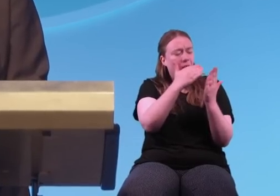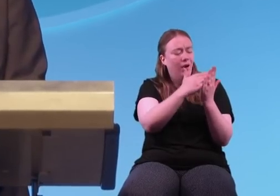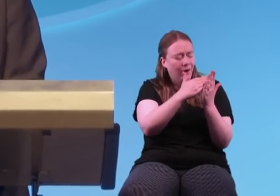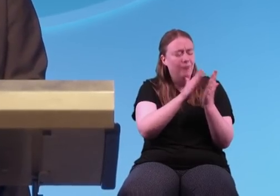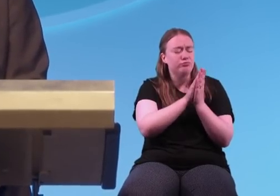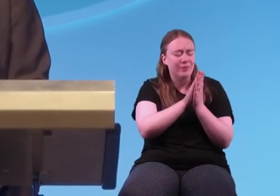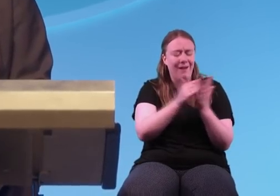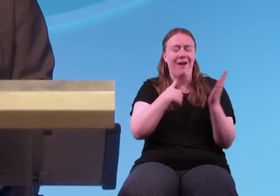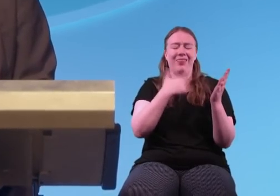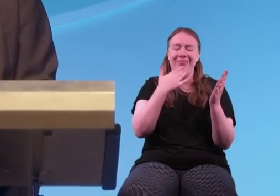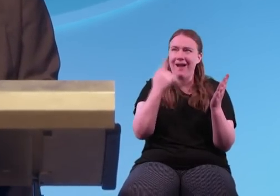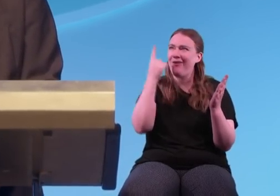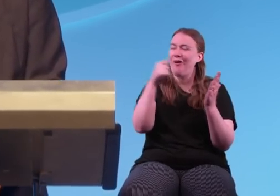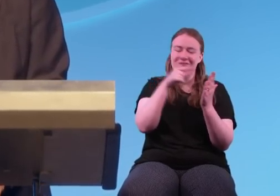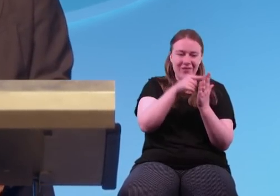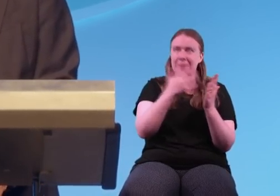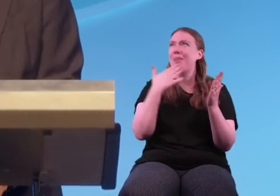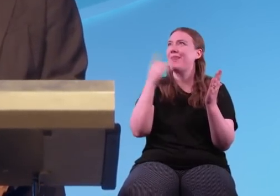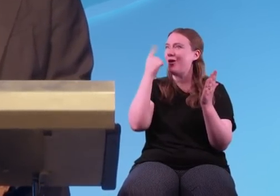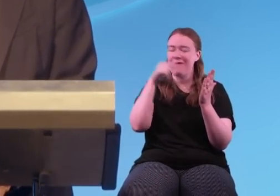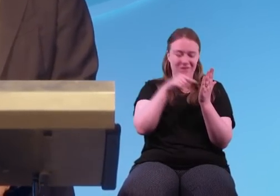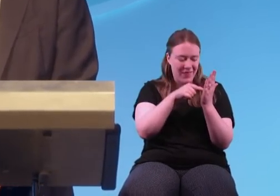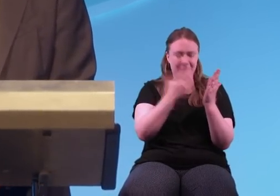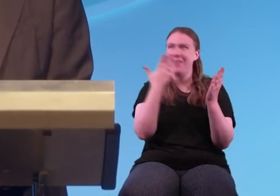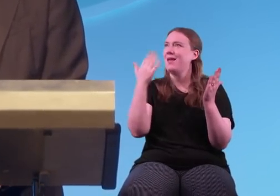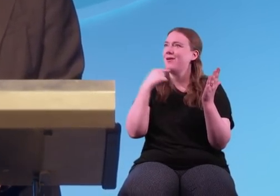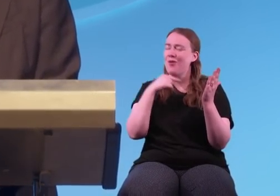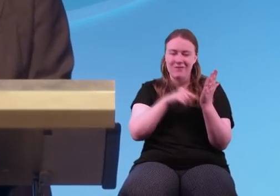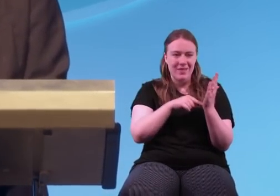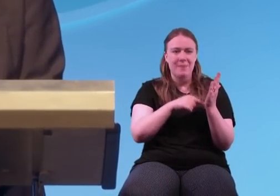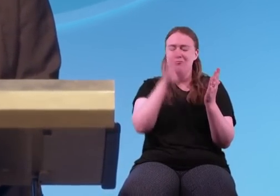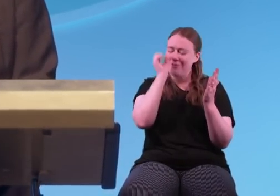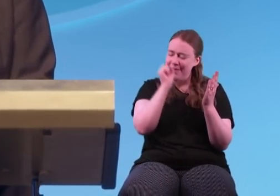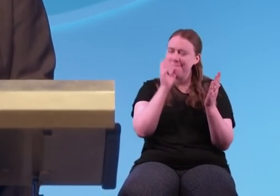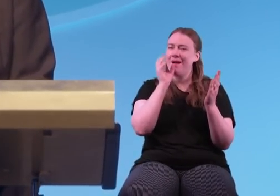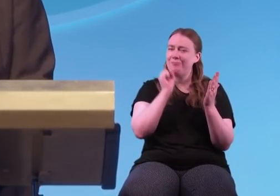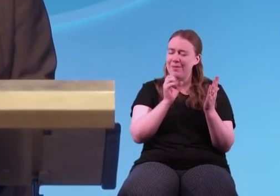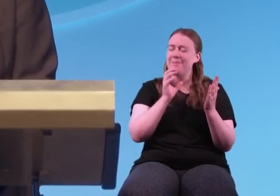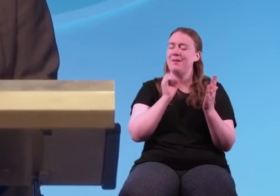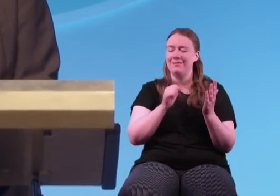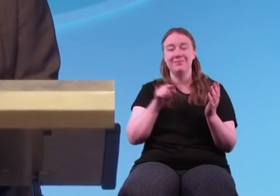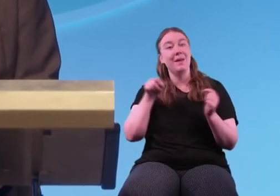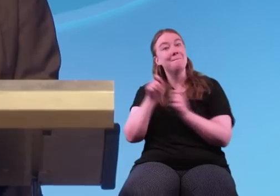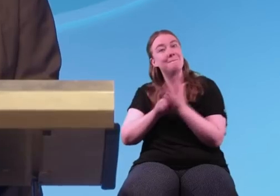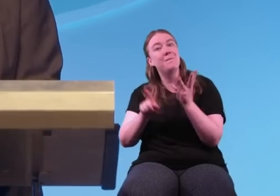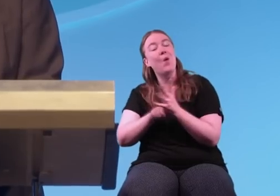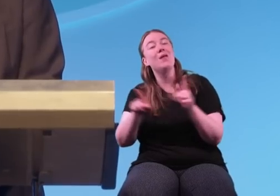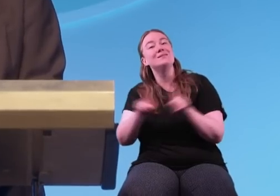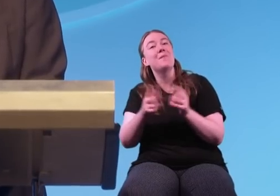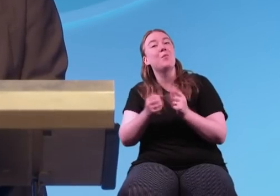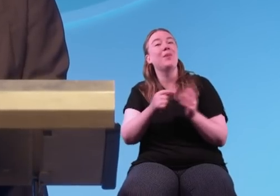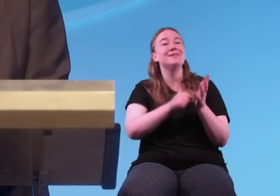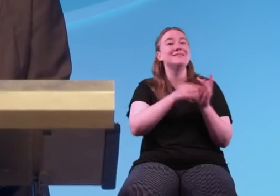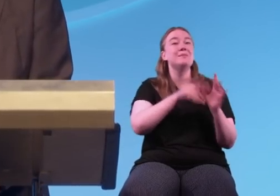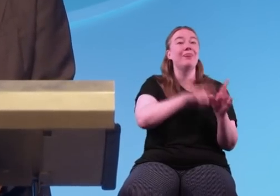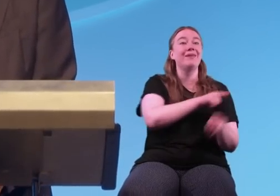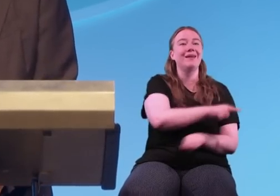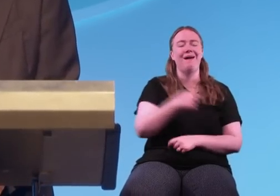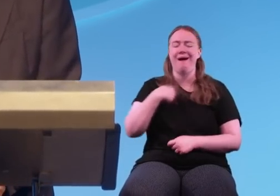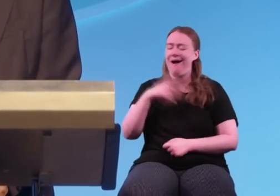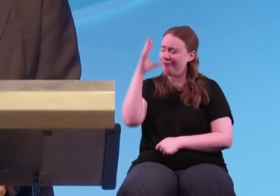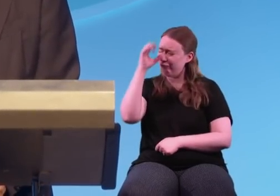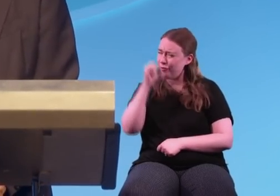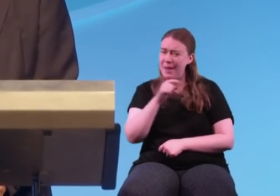I thank God, and I remember you, and I remember you constantly in my prayers. I remember